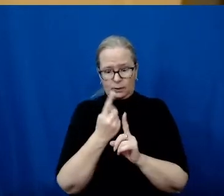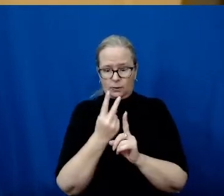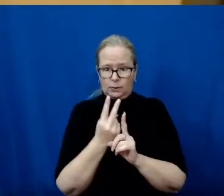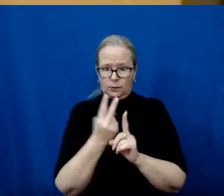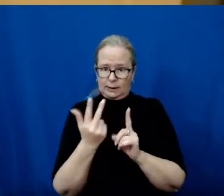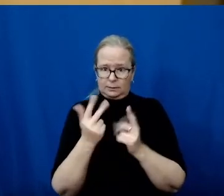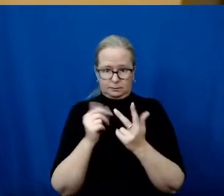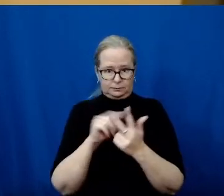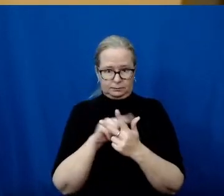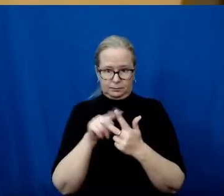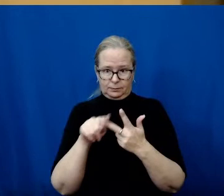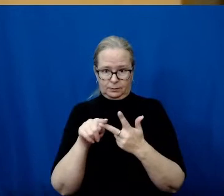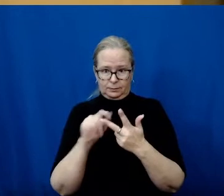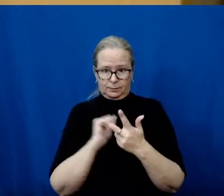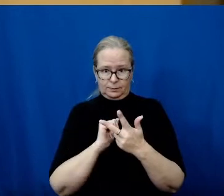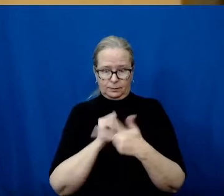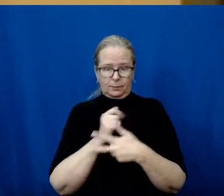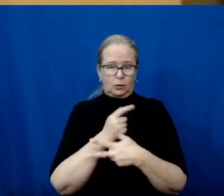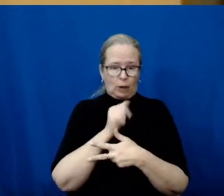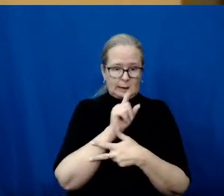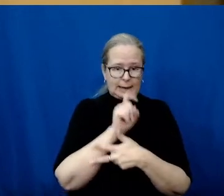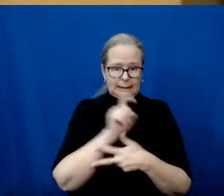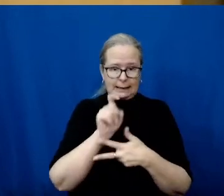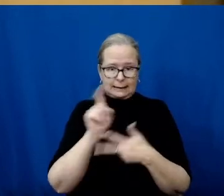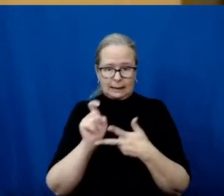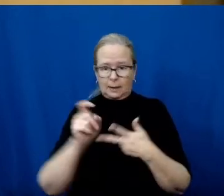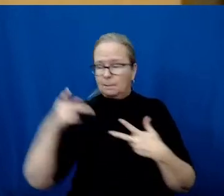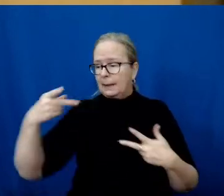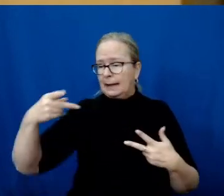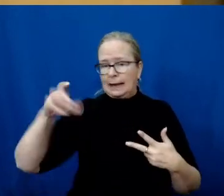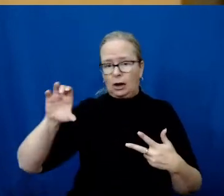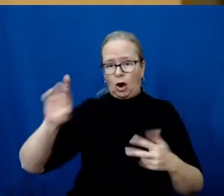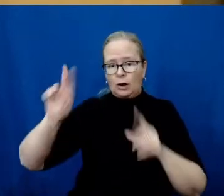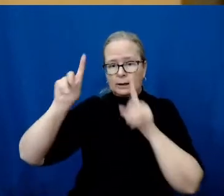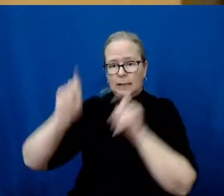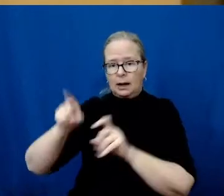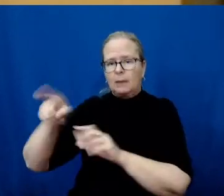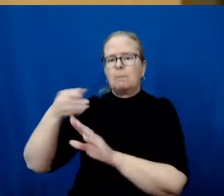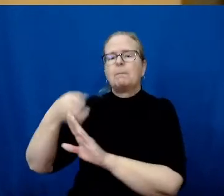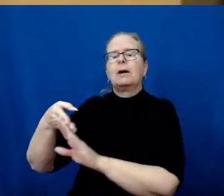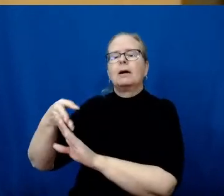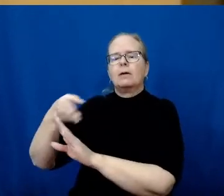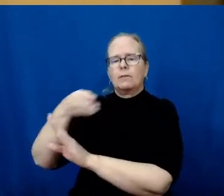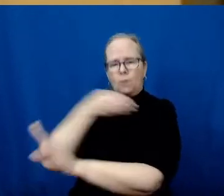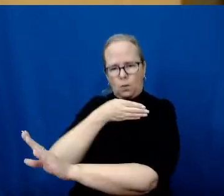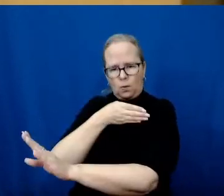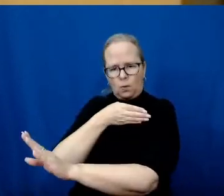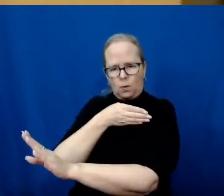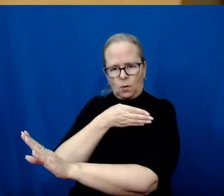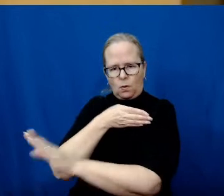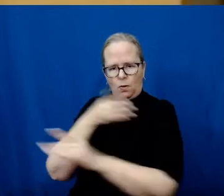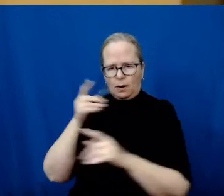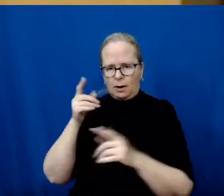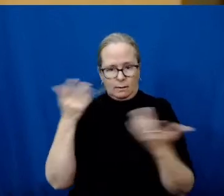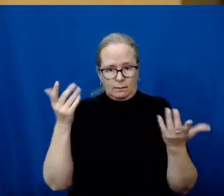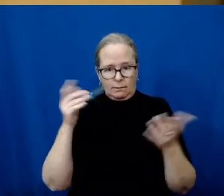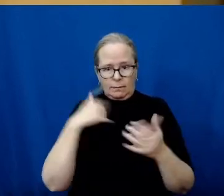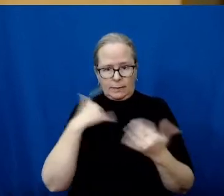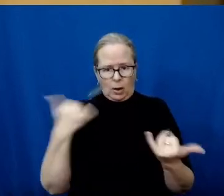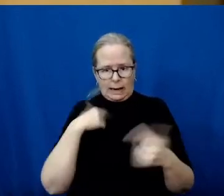of course, we can't get PCR tests. So this is no longer a great tool for tests to stay. And I would say that it's going to be taking the place